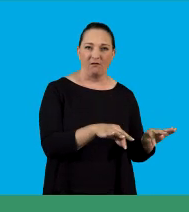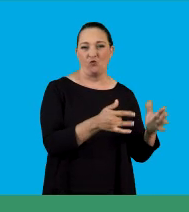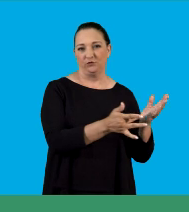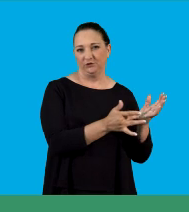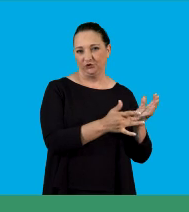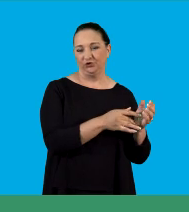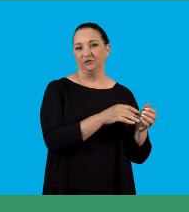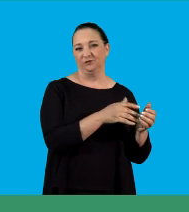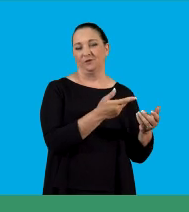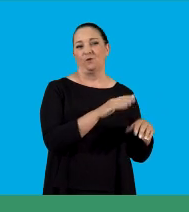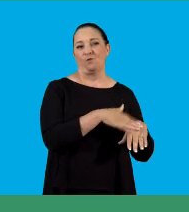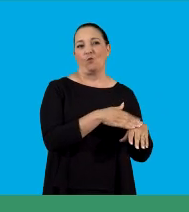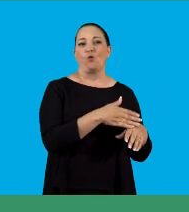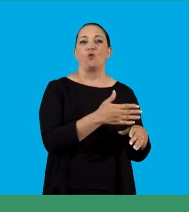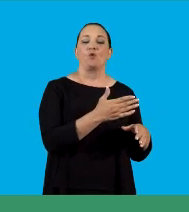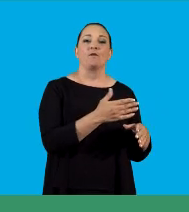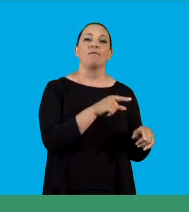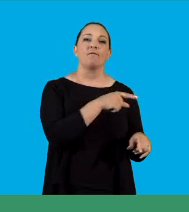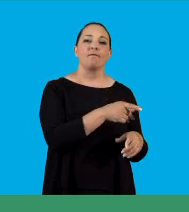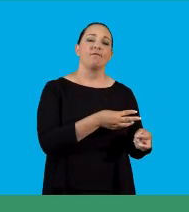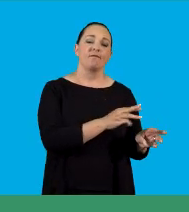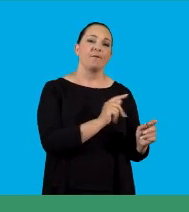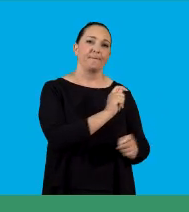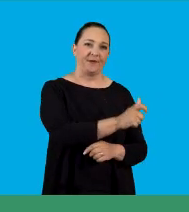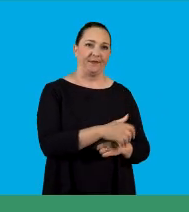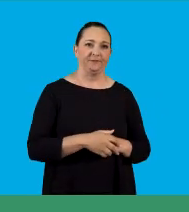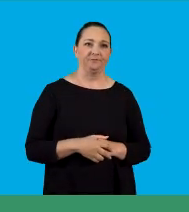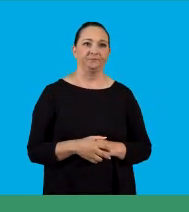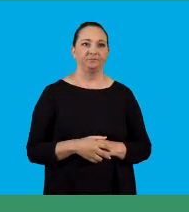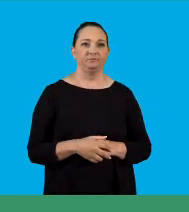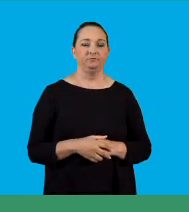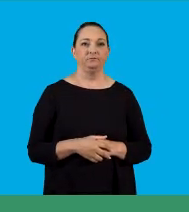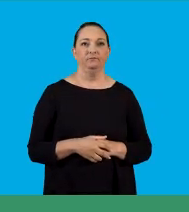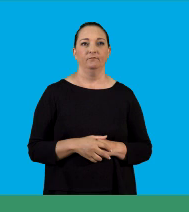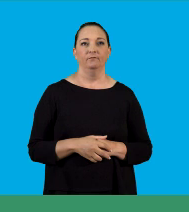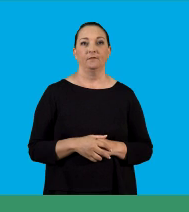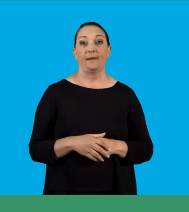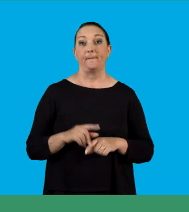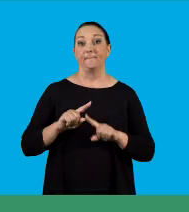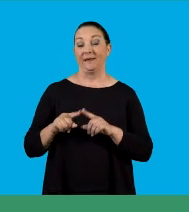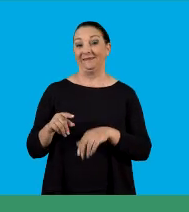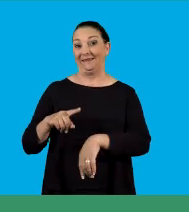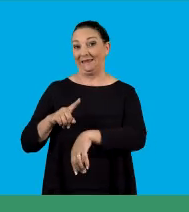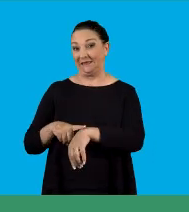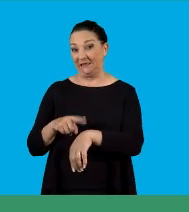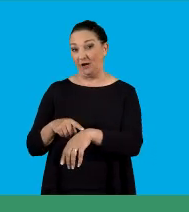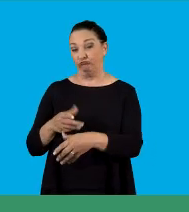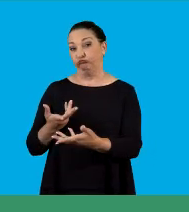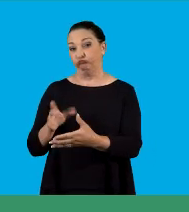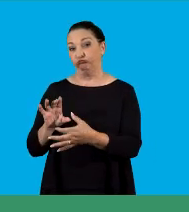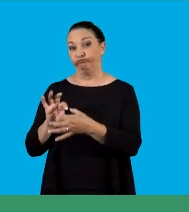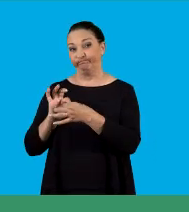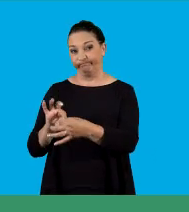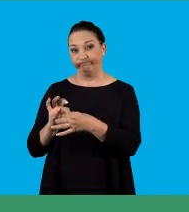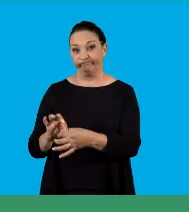industries. Right, so this is basically the opposite of the time related. As you've seen here in this bullet here, they said